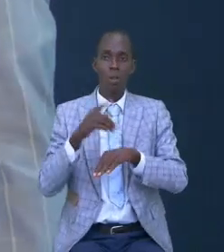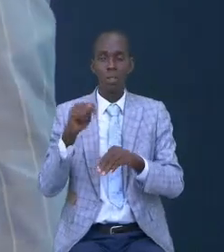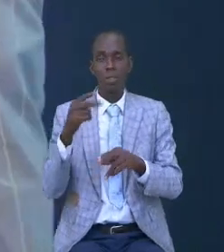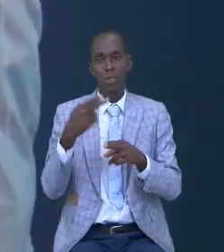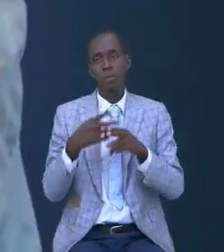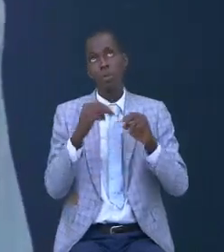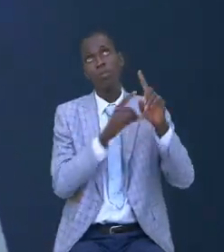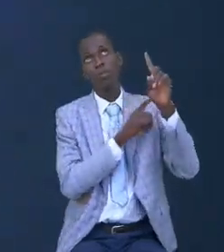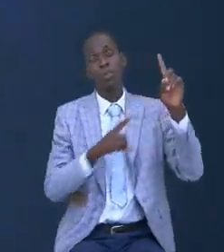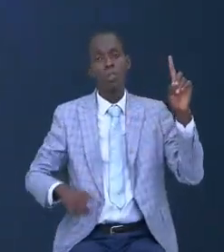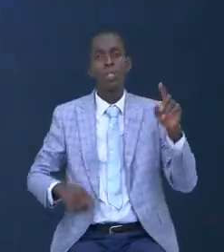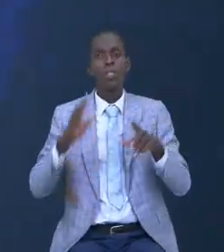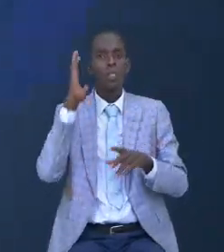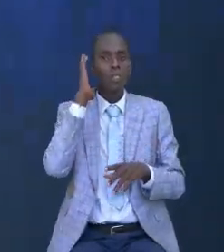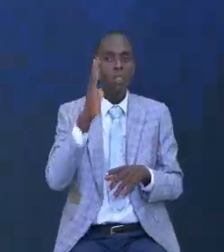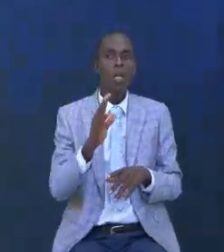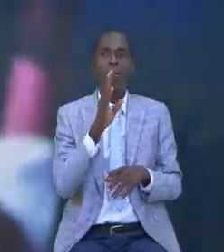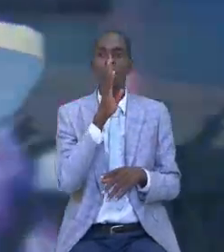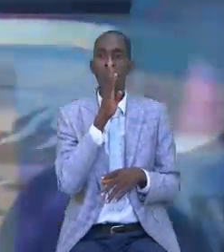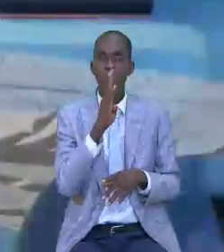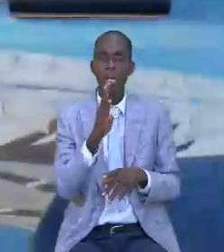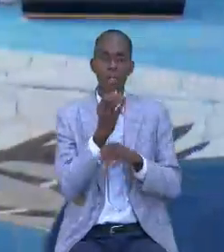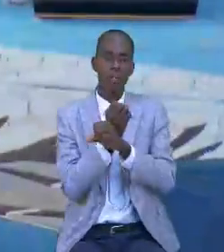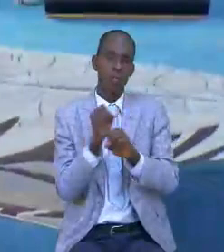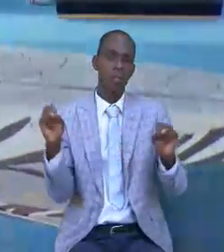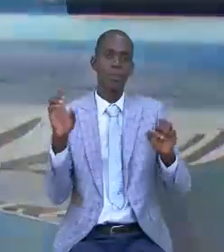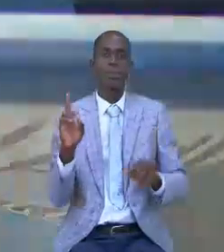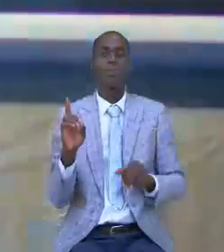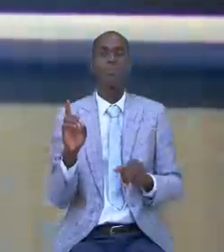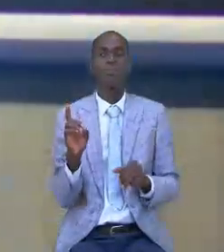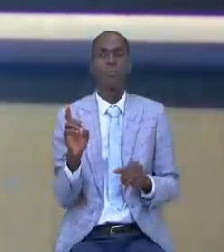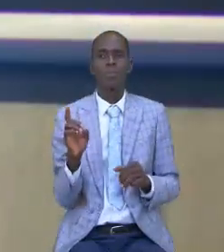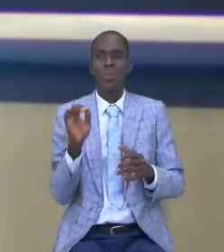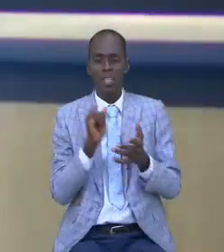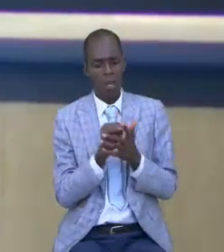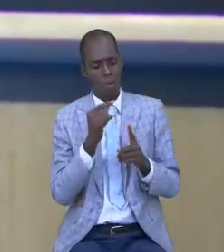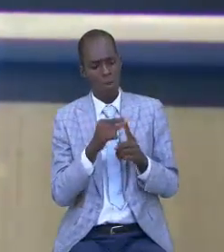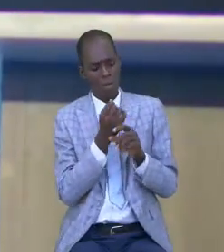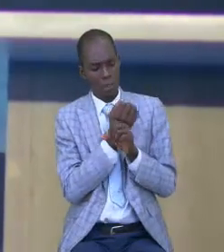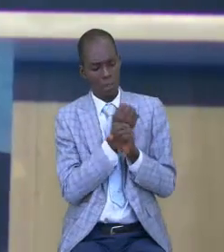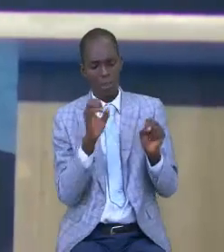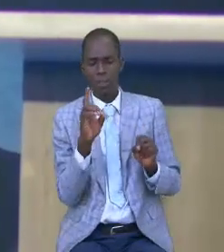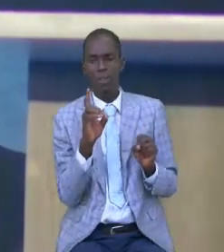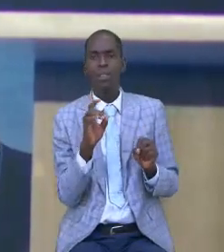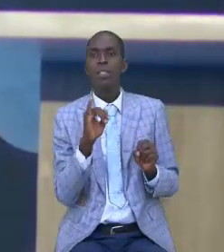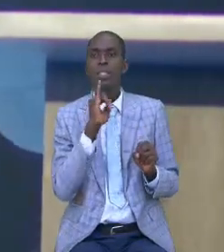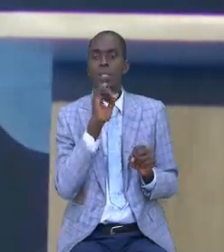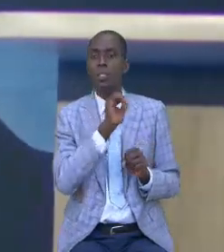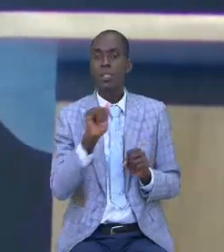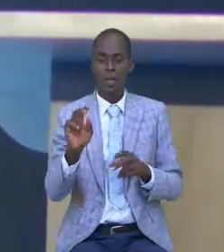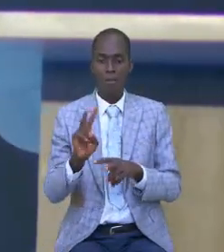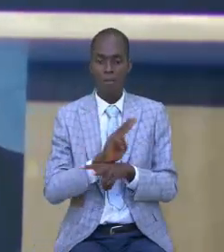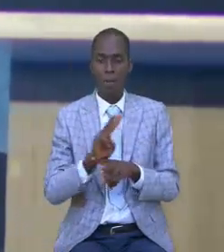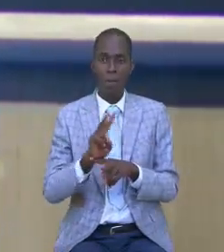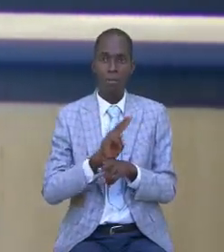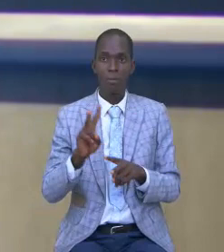Lord shall be saved. That word save is a verb. A